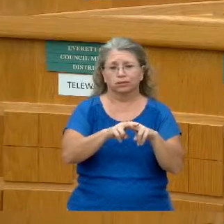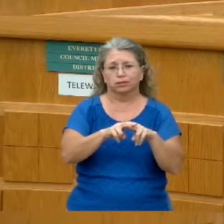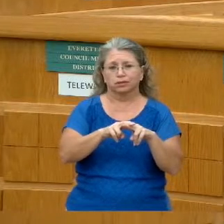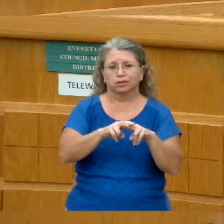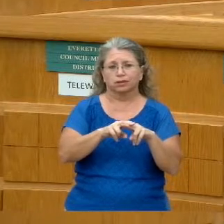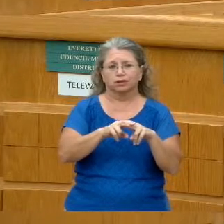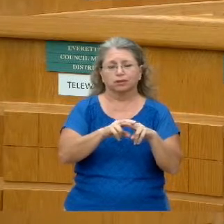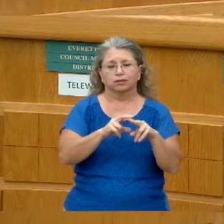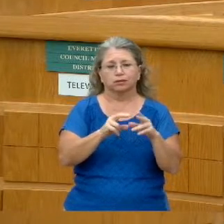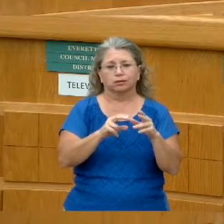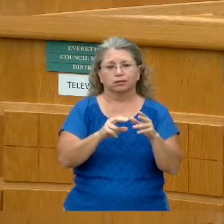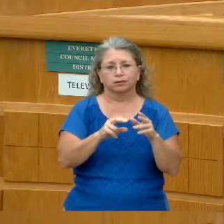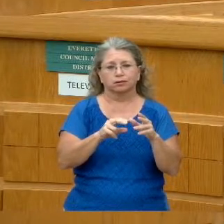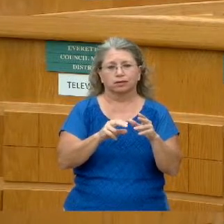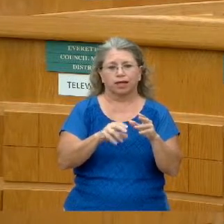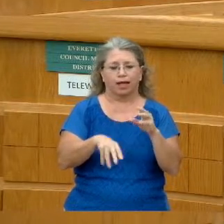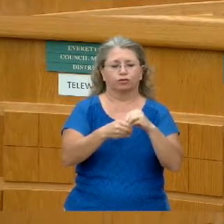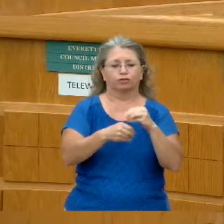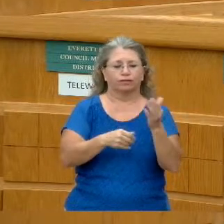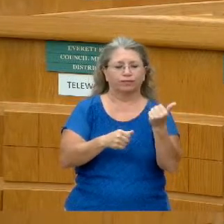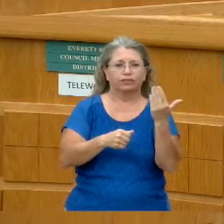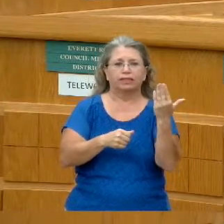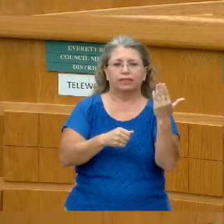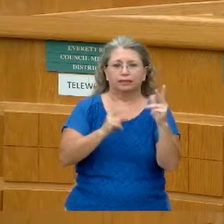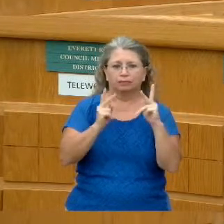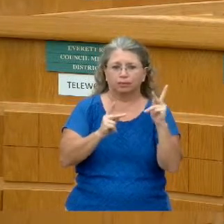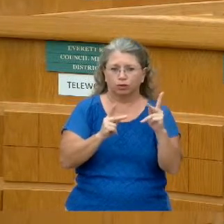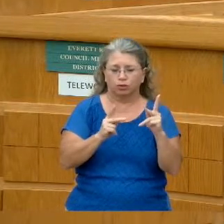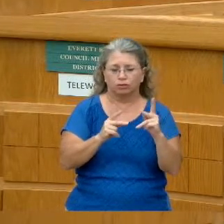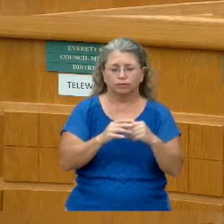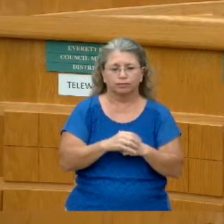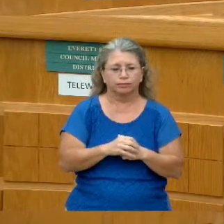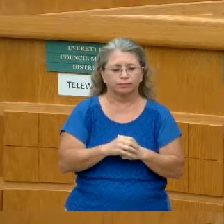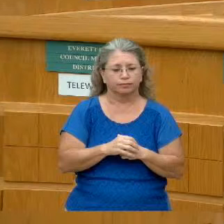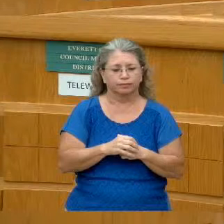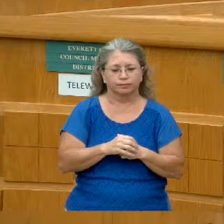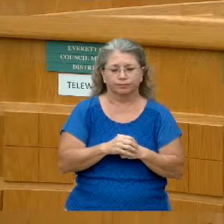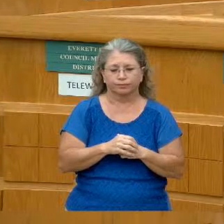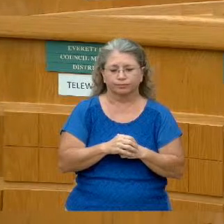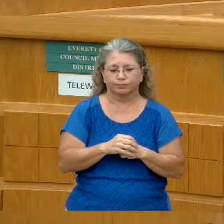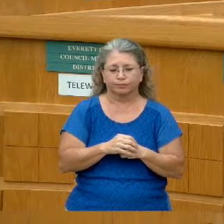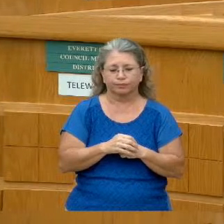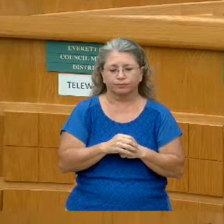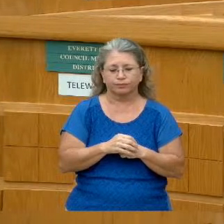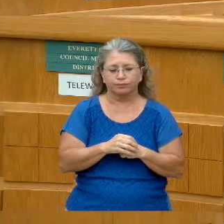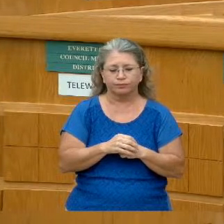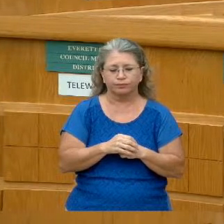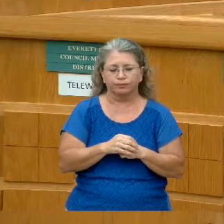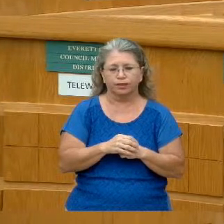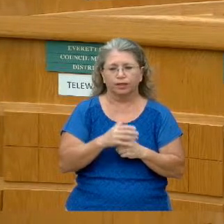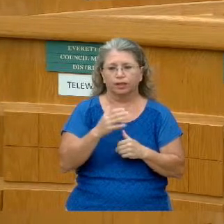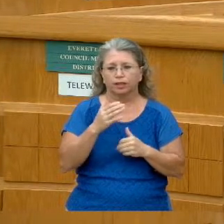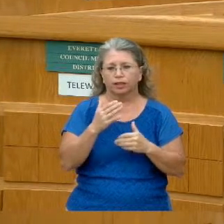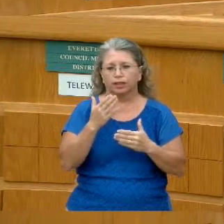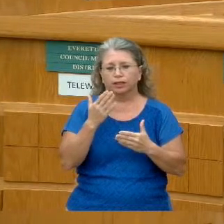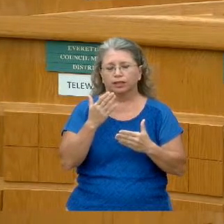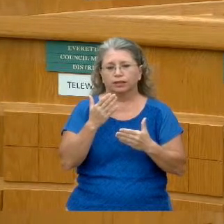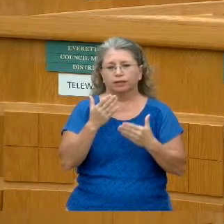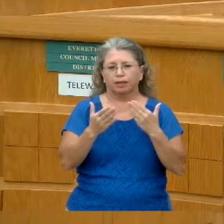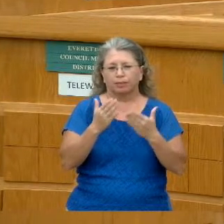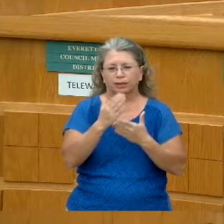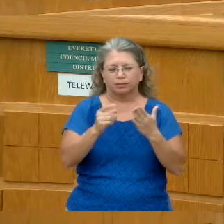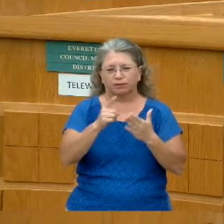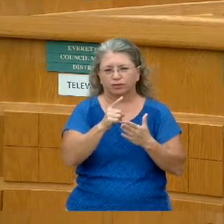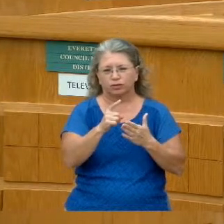it continues to go up by 15. I just want to recap it since somebody may be just trying to get their numbers